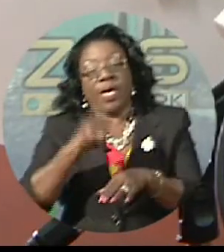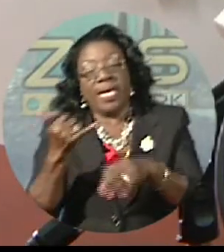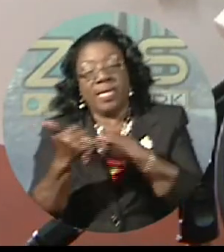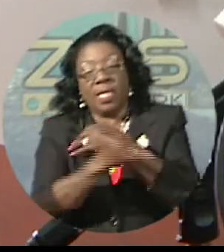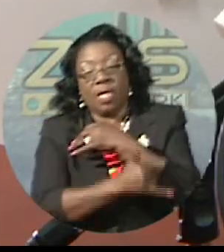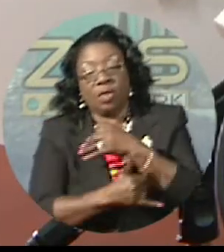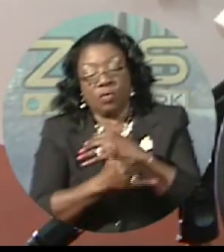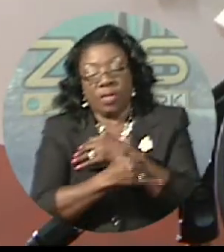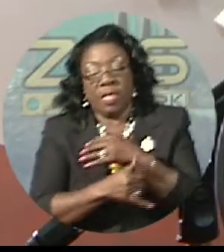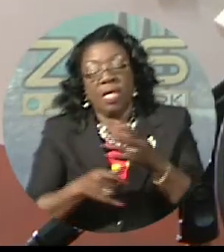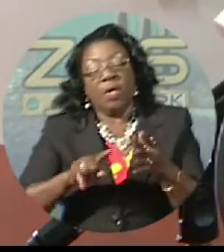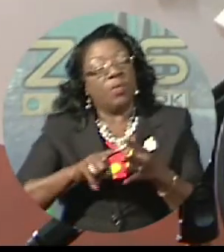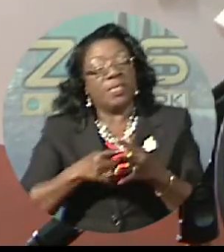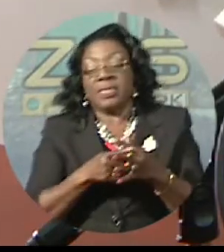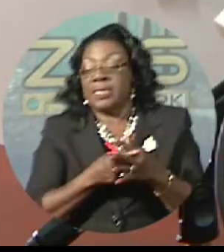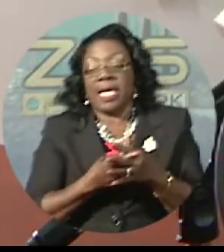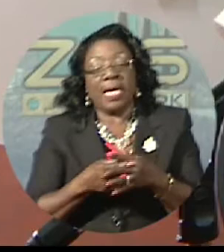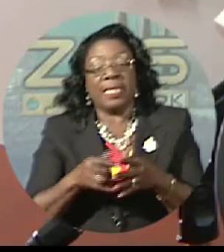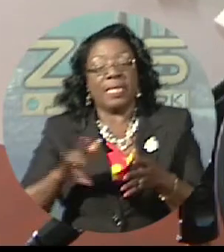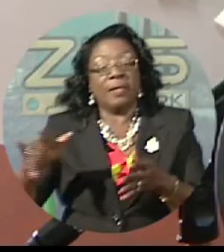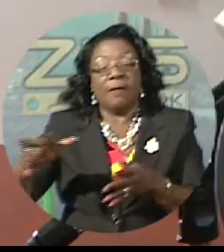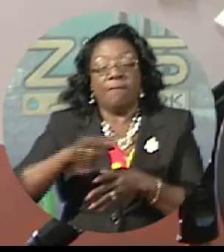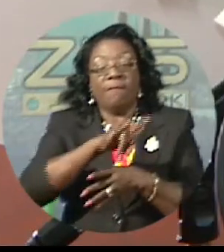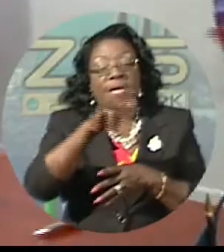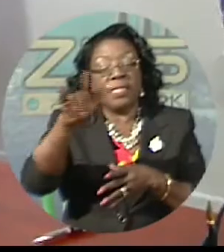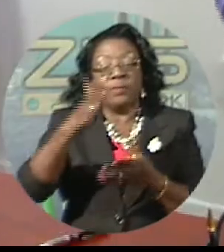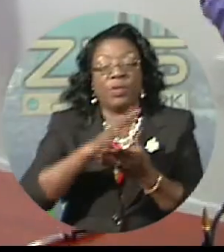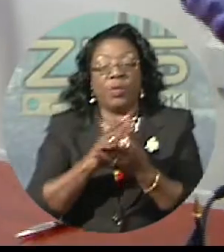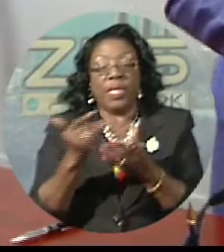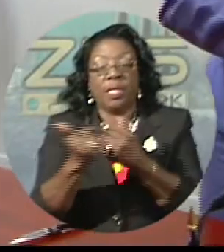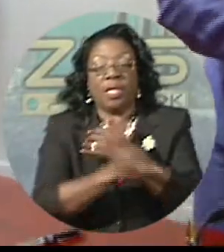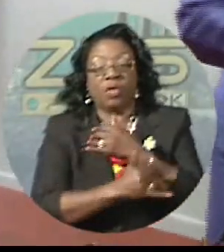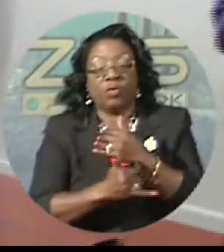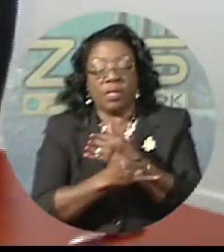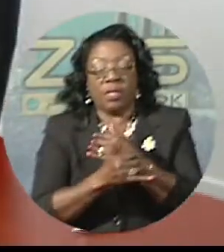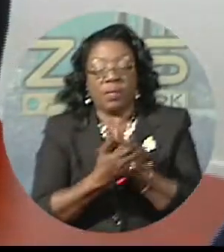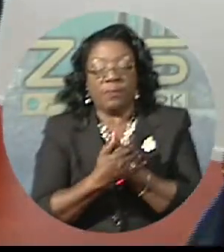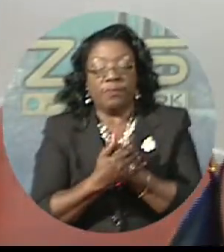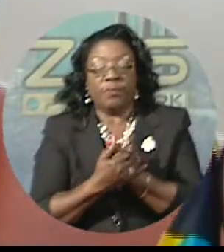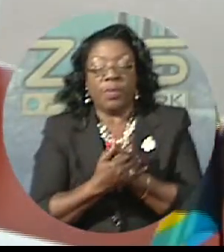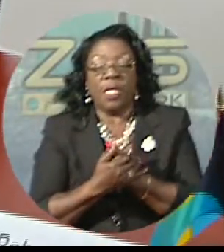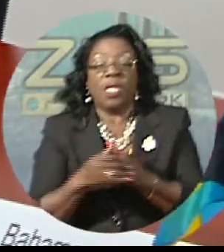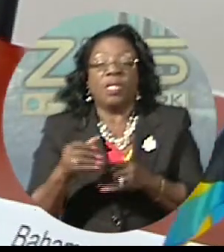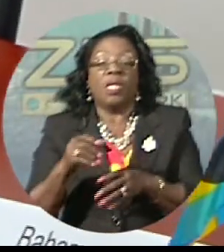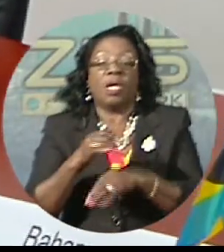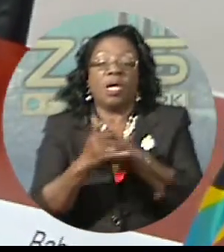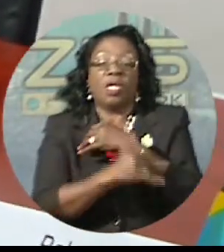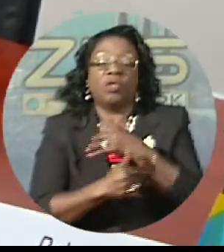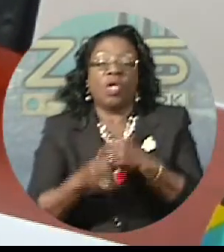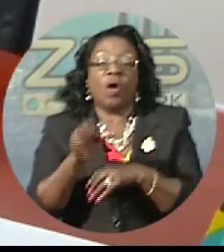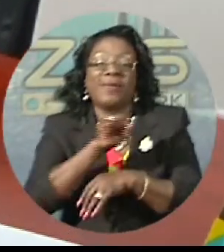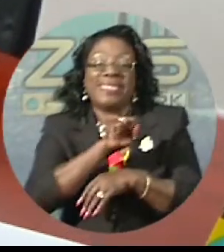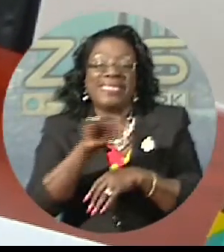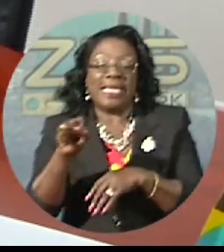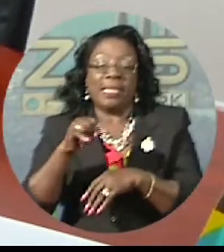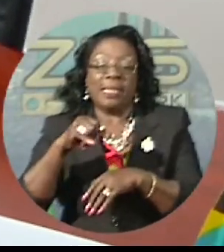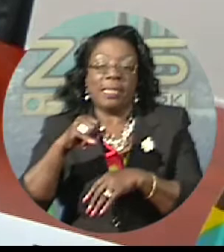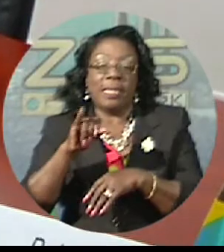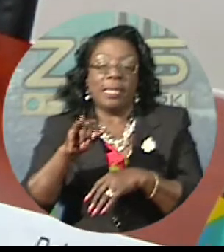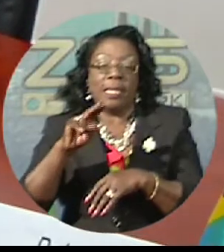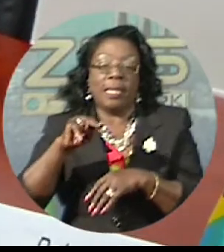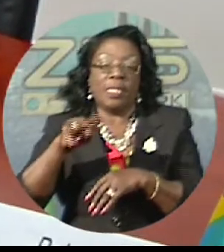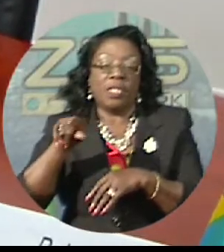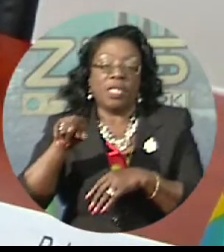of establishing air networks between two states. The Republic of Singapore was the first of three agreements signed Tuesday